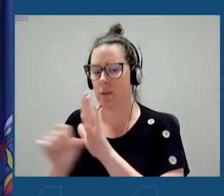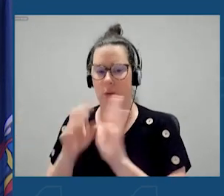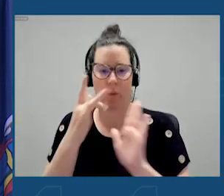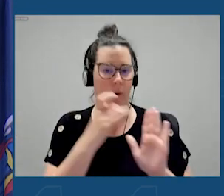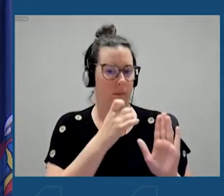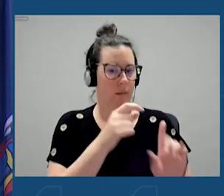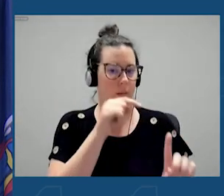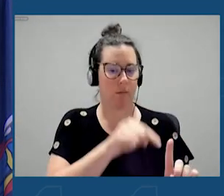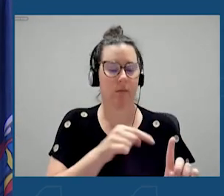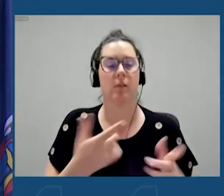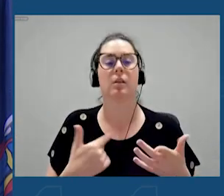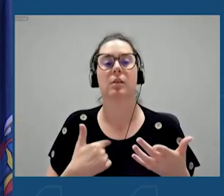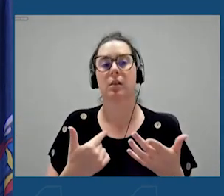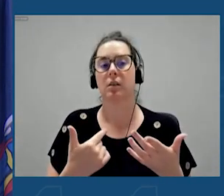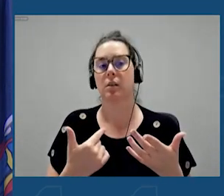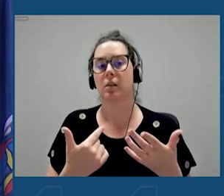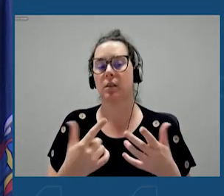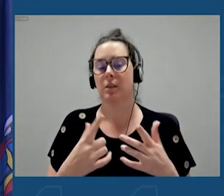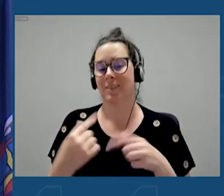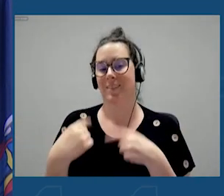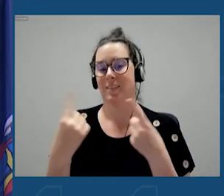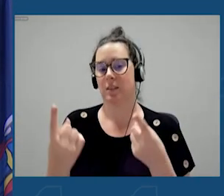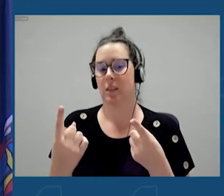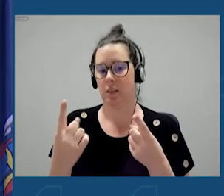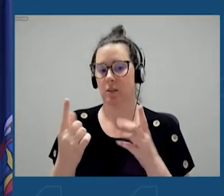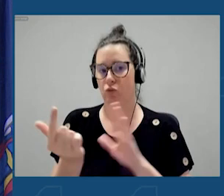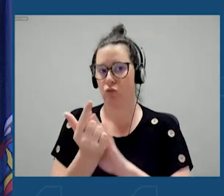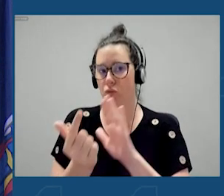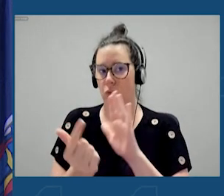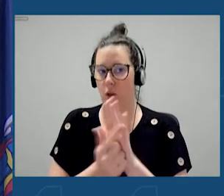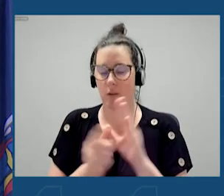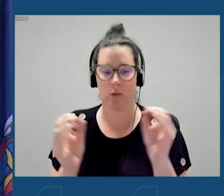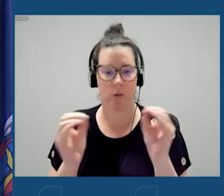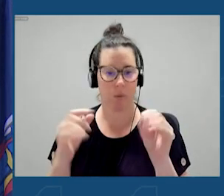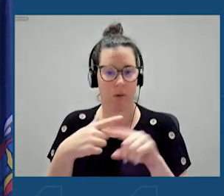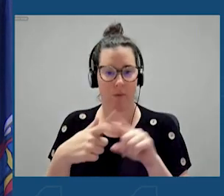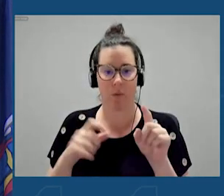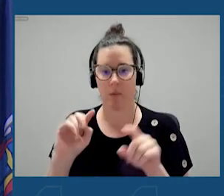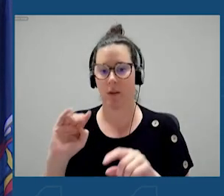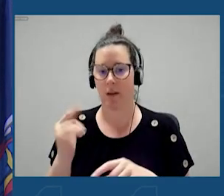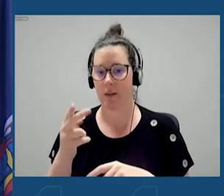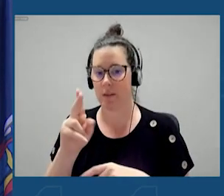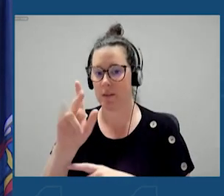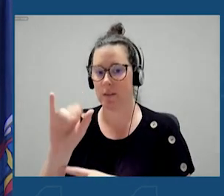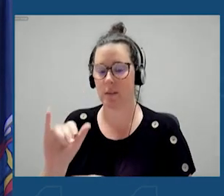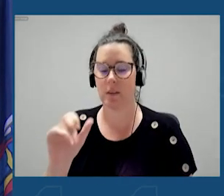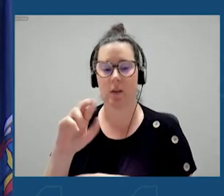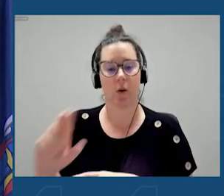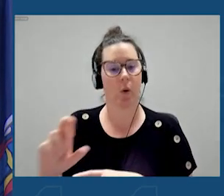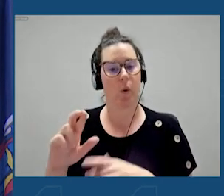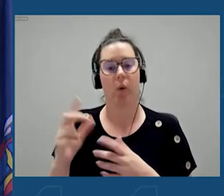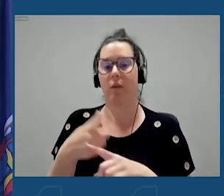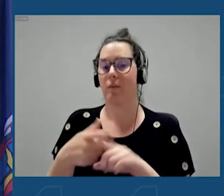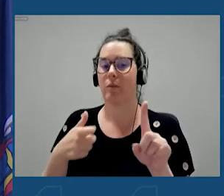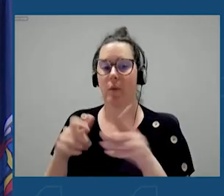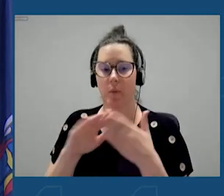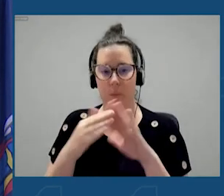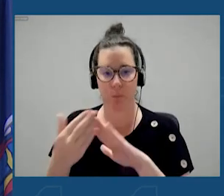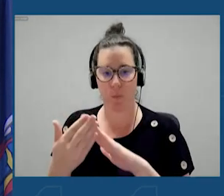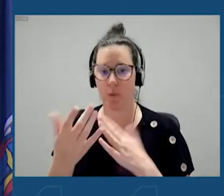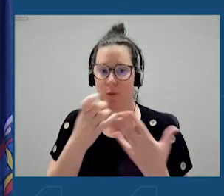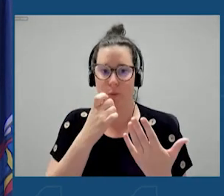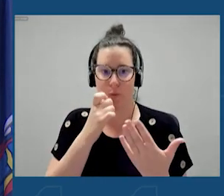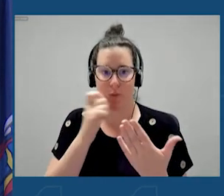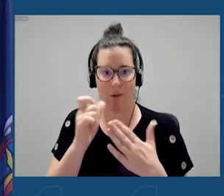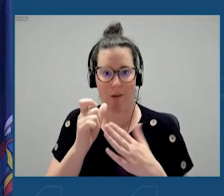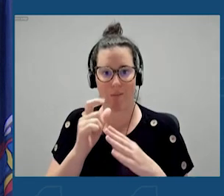there are persons who are neither legacy nor from communities that were disproportionately impacted who have launched unlicensed storefronts with the